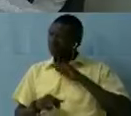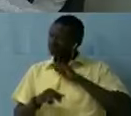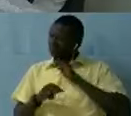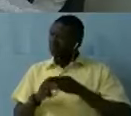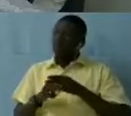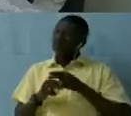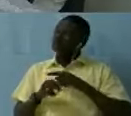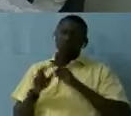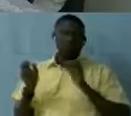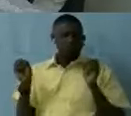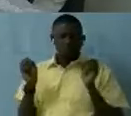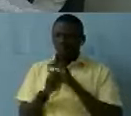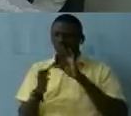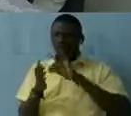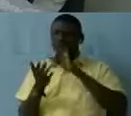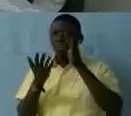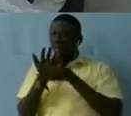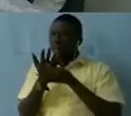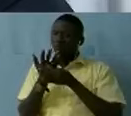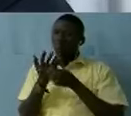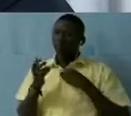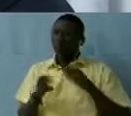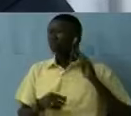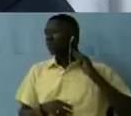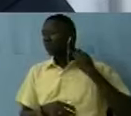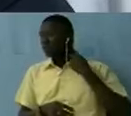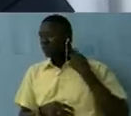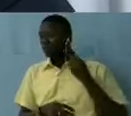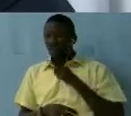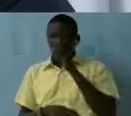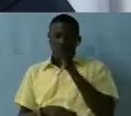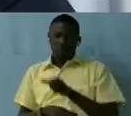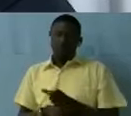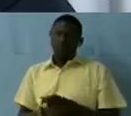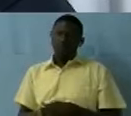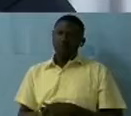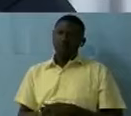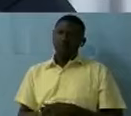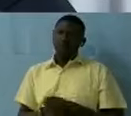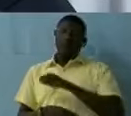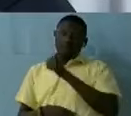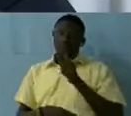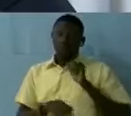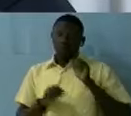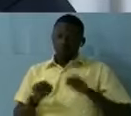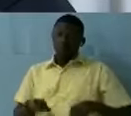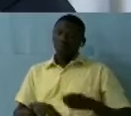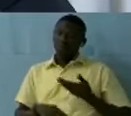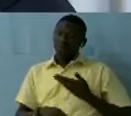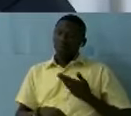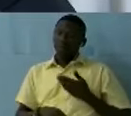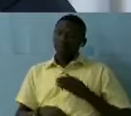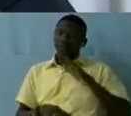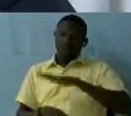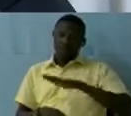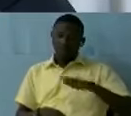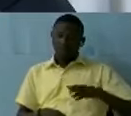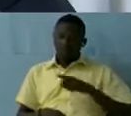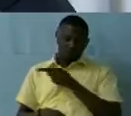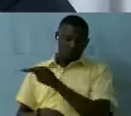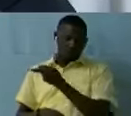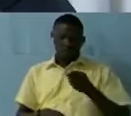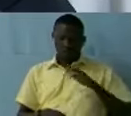There will be no transmission of the virus to her. And you can have children, and these children will not be